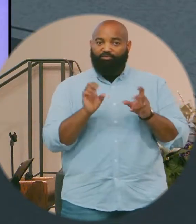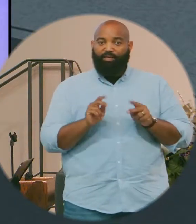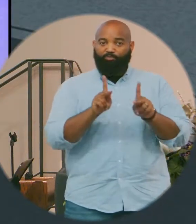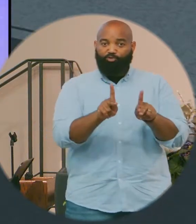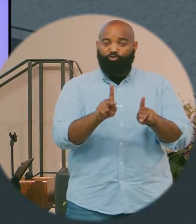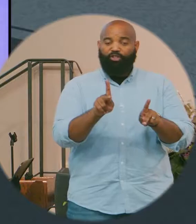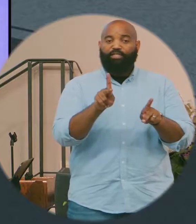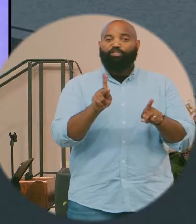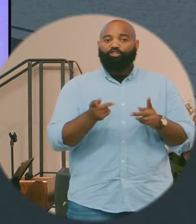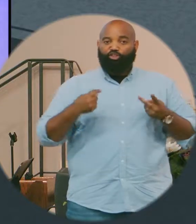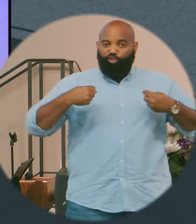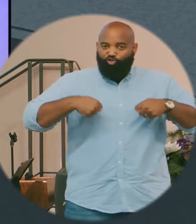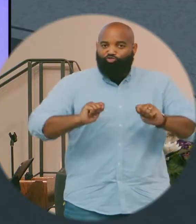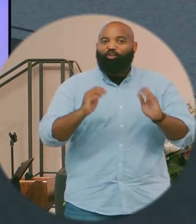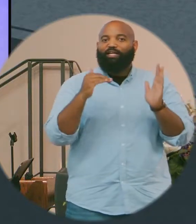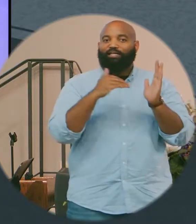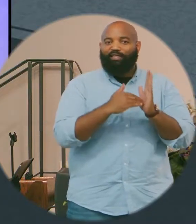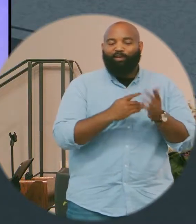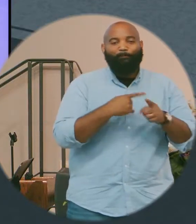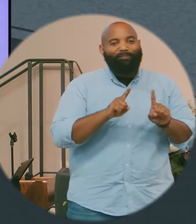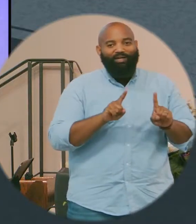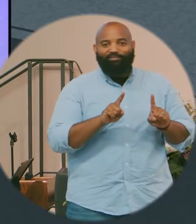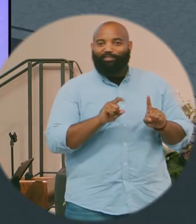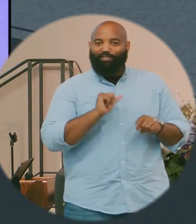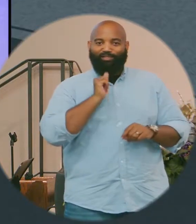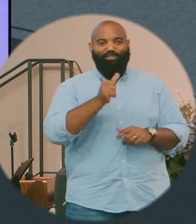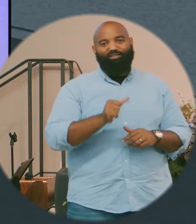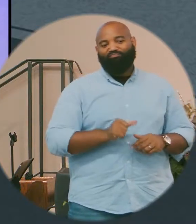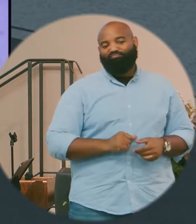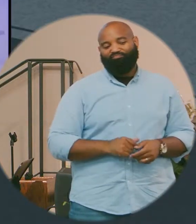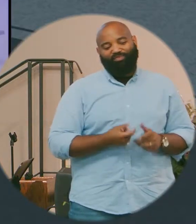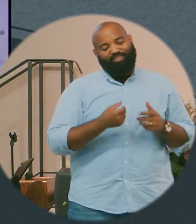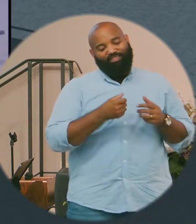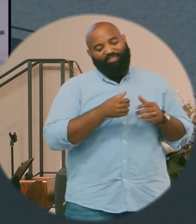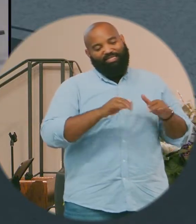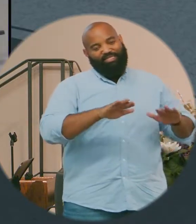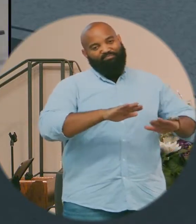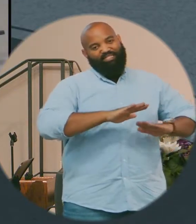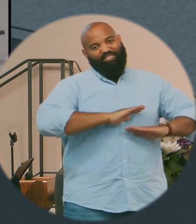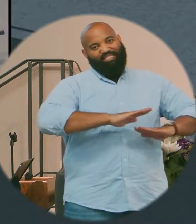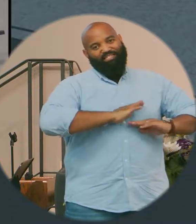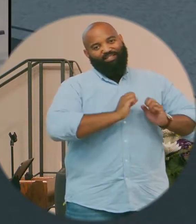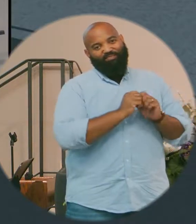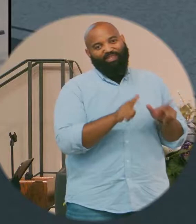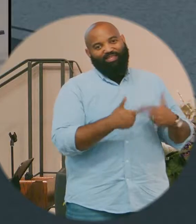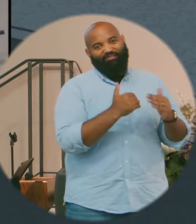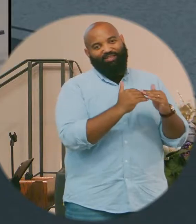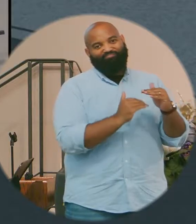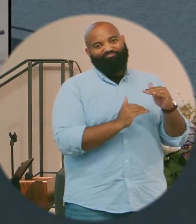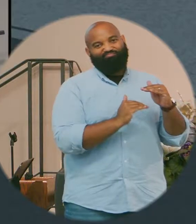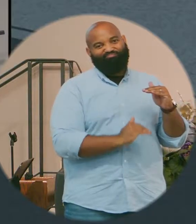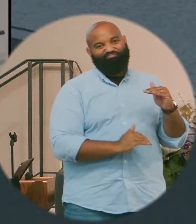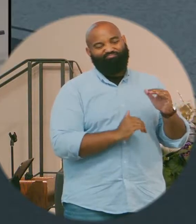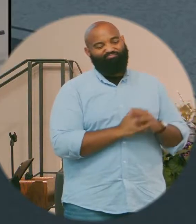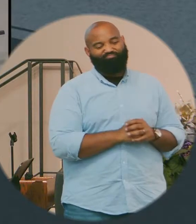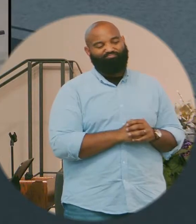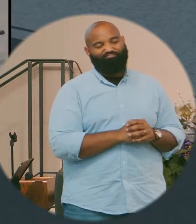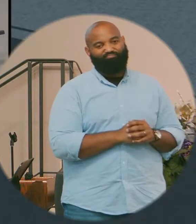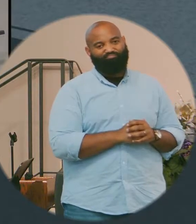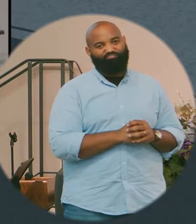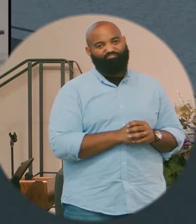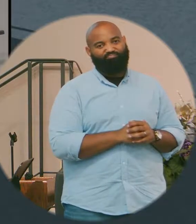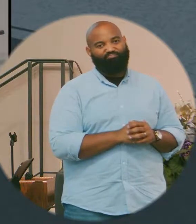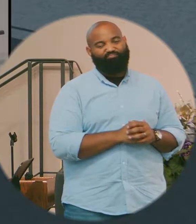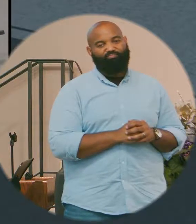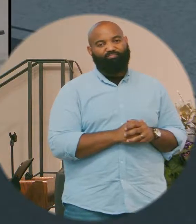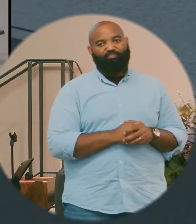God. And I know it's not easy, and I'm not beating you up, because dirt is attracted to